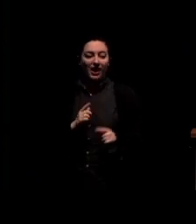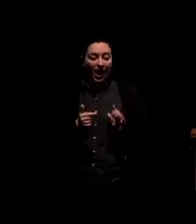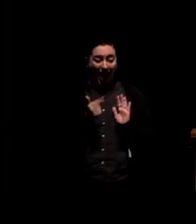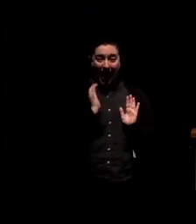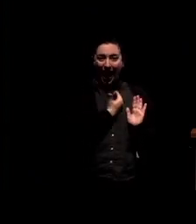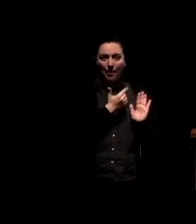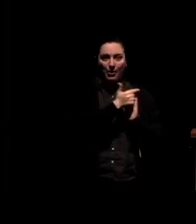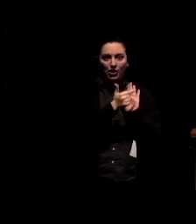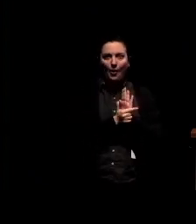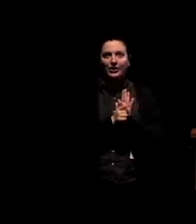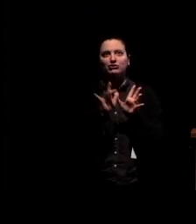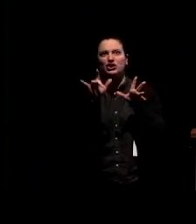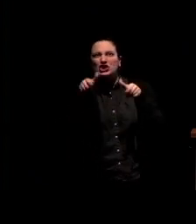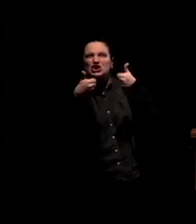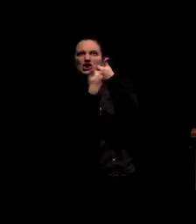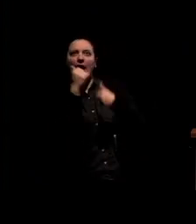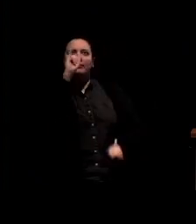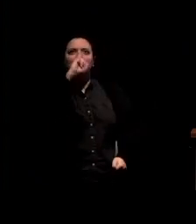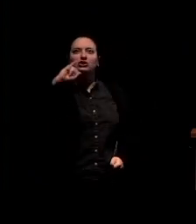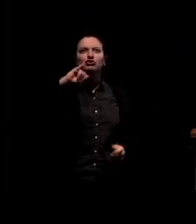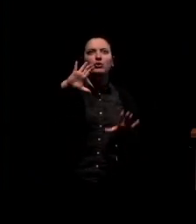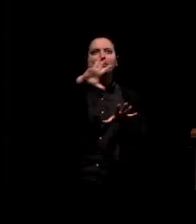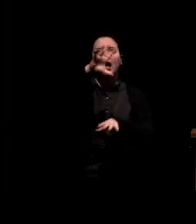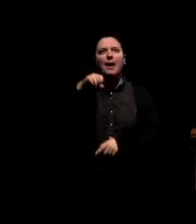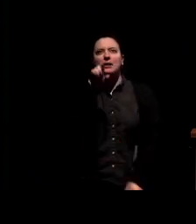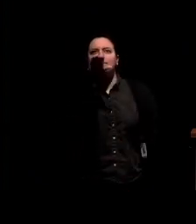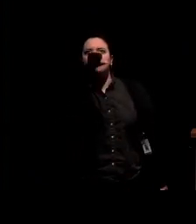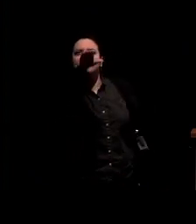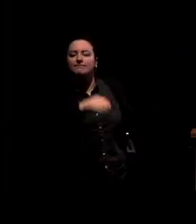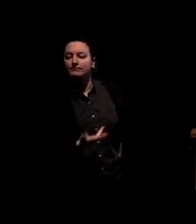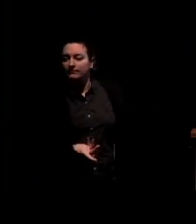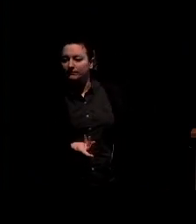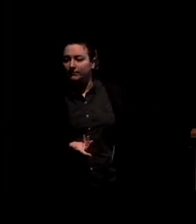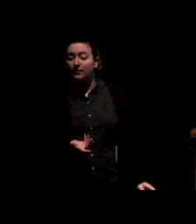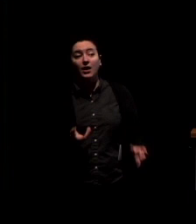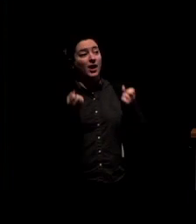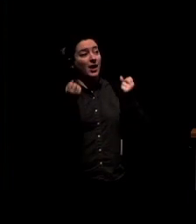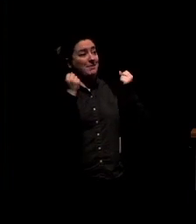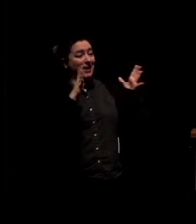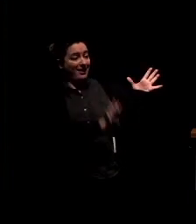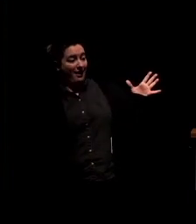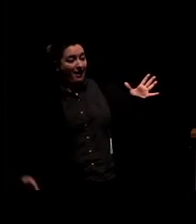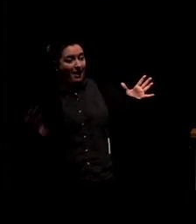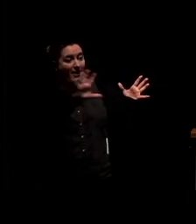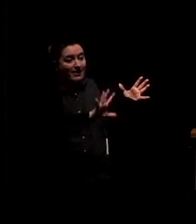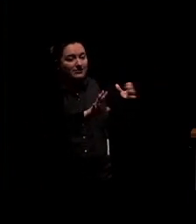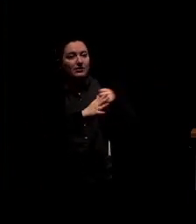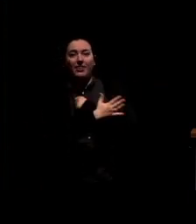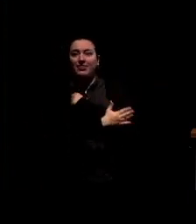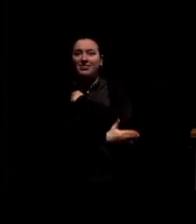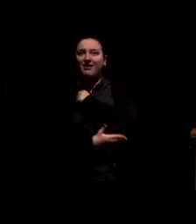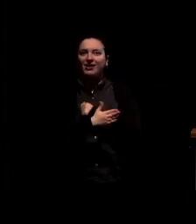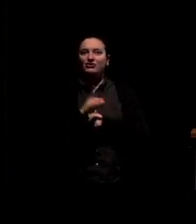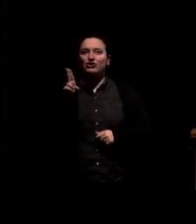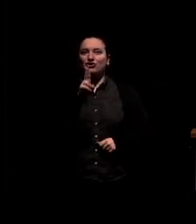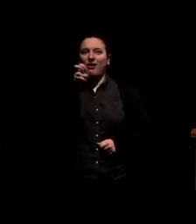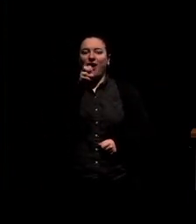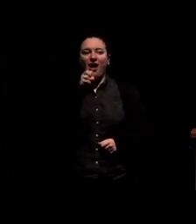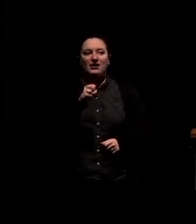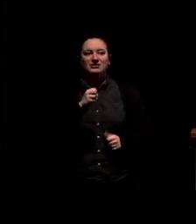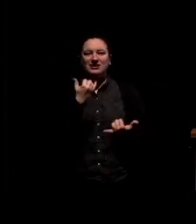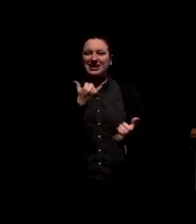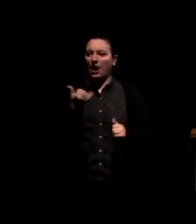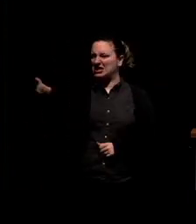they're covering the things that they should be covering for. We're talking in a lot of parts of the country right now about denying basic gender-affirming